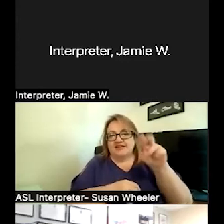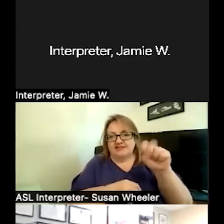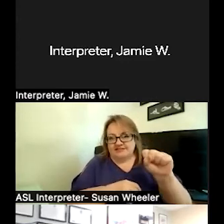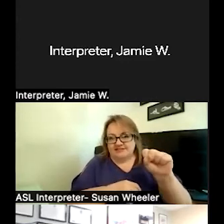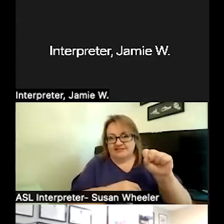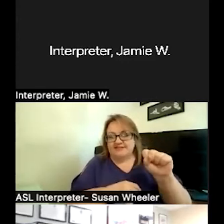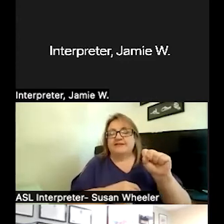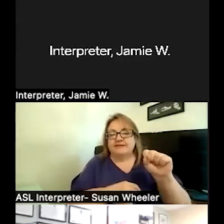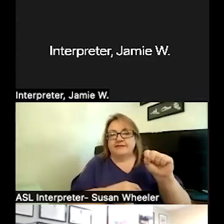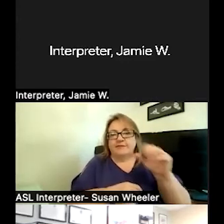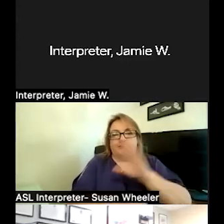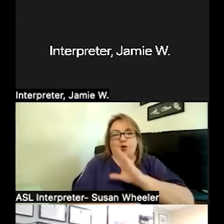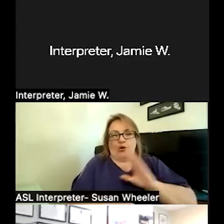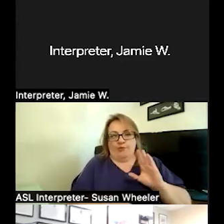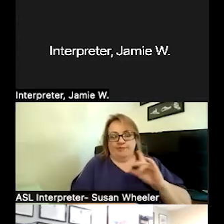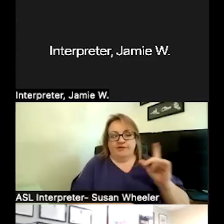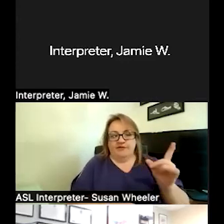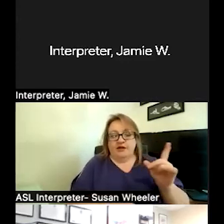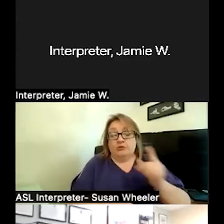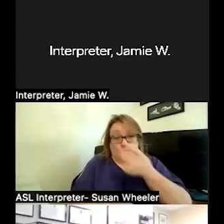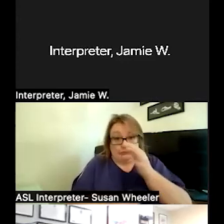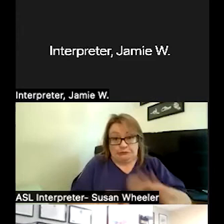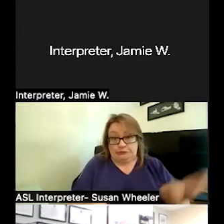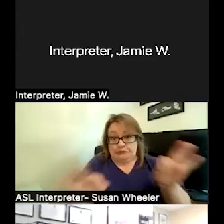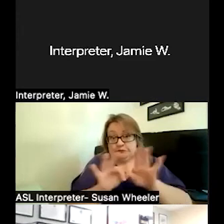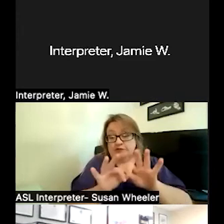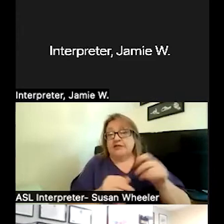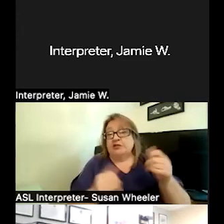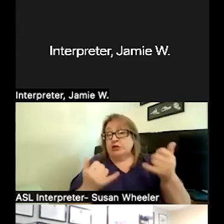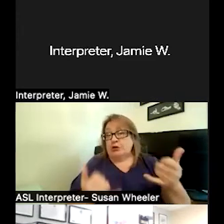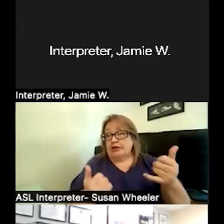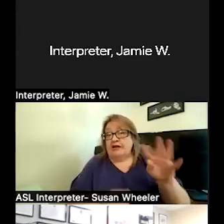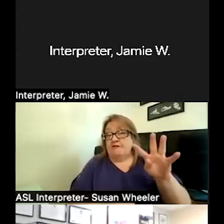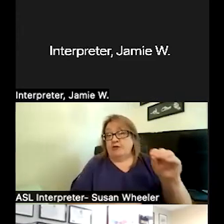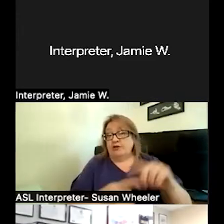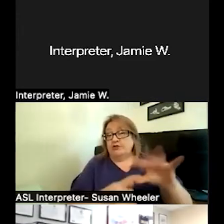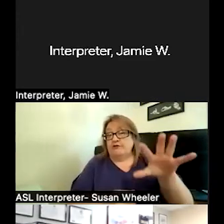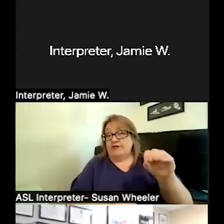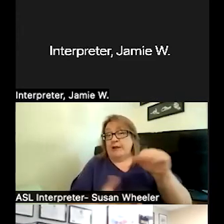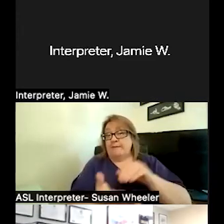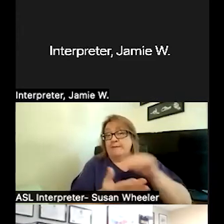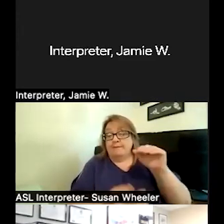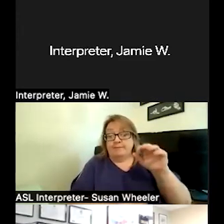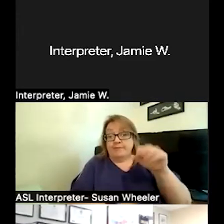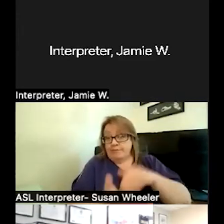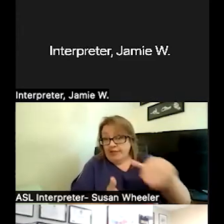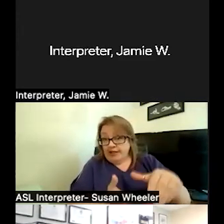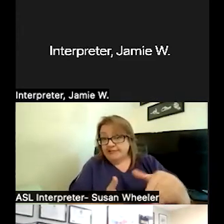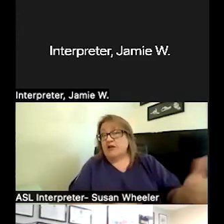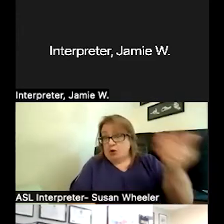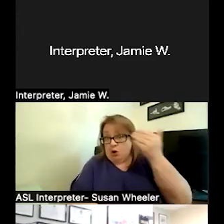What is of significant interest here is that currently the 40 to 50 million immigrants that we know of